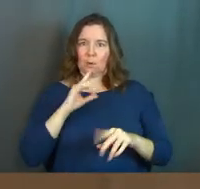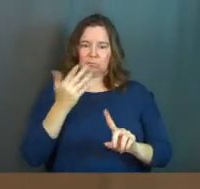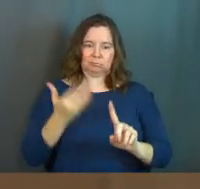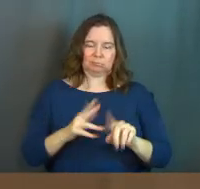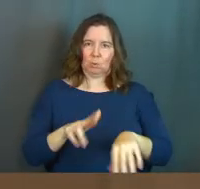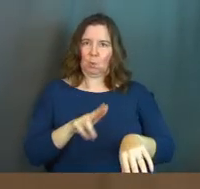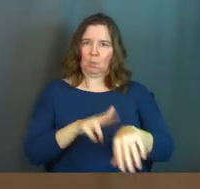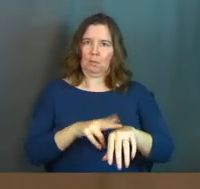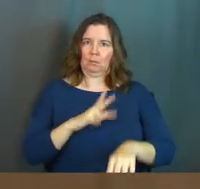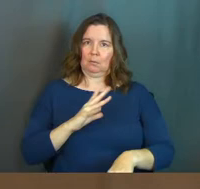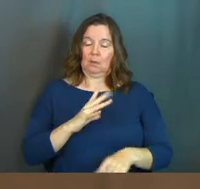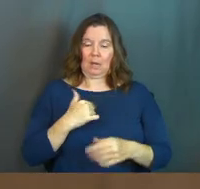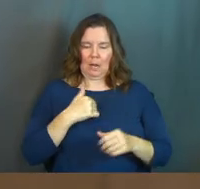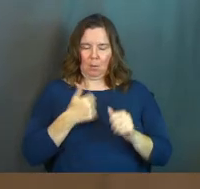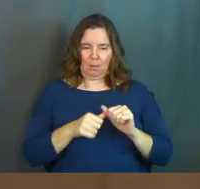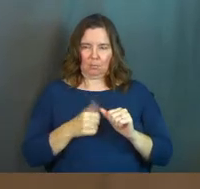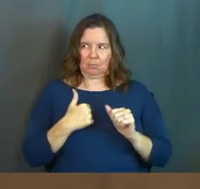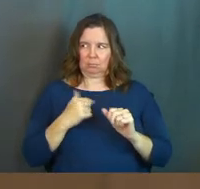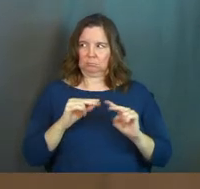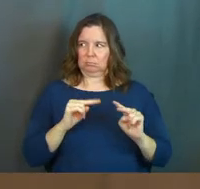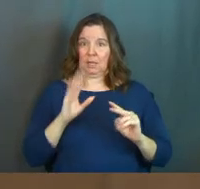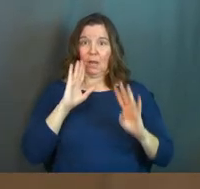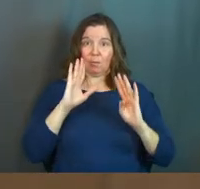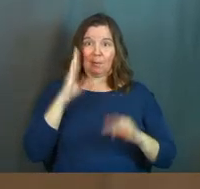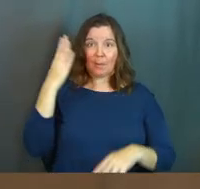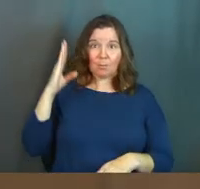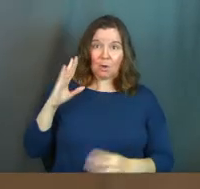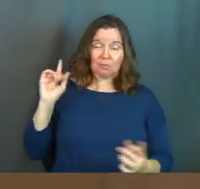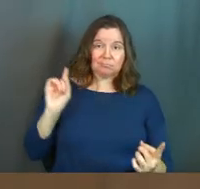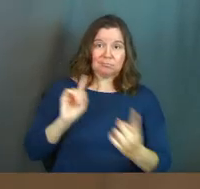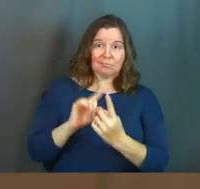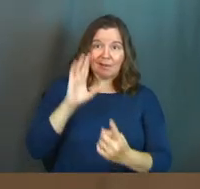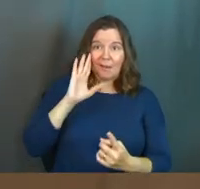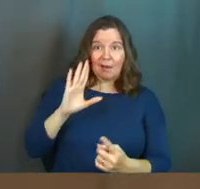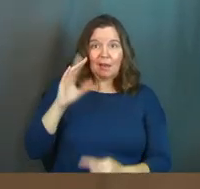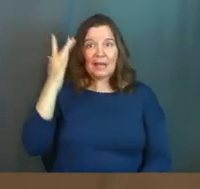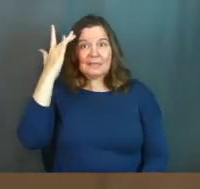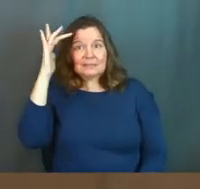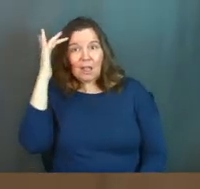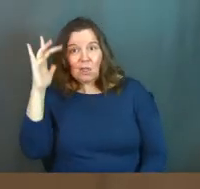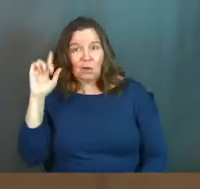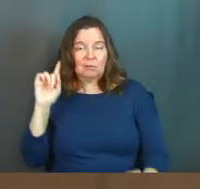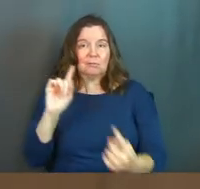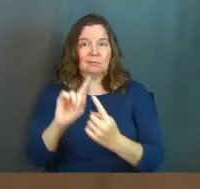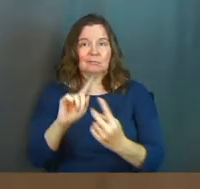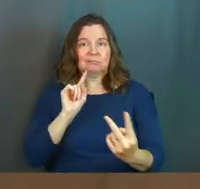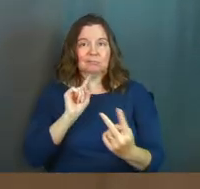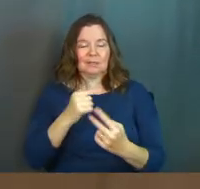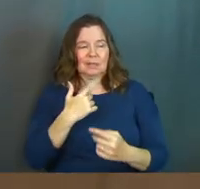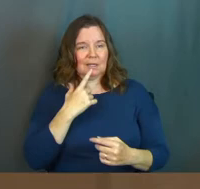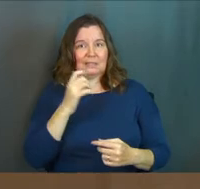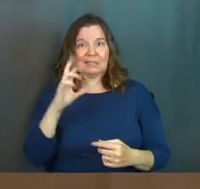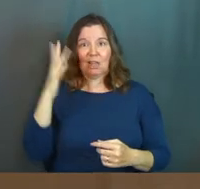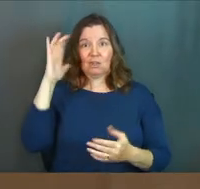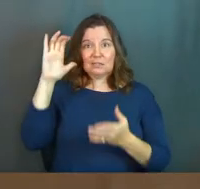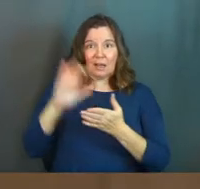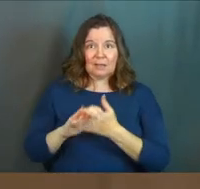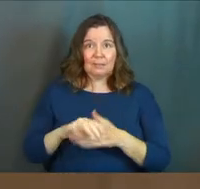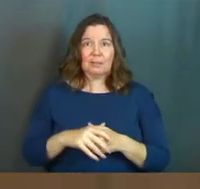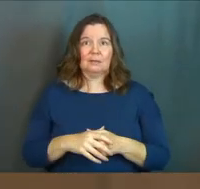are. And I remember I was greeted by Brooke and Taylor, and then Taylor's